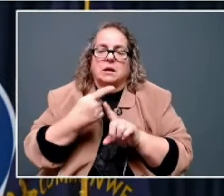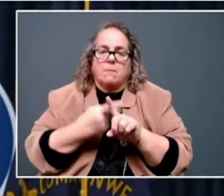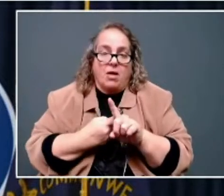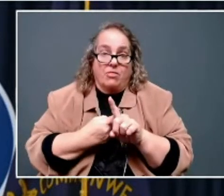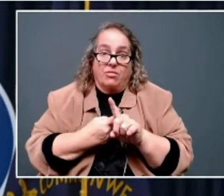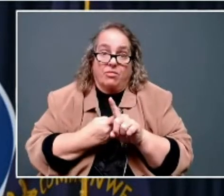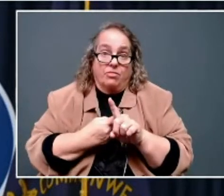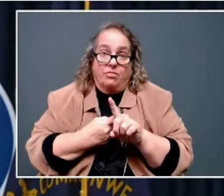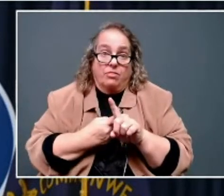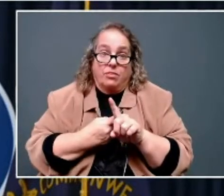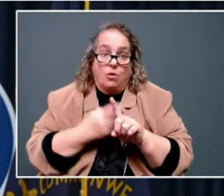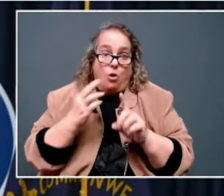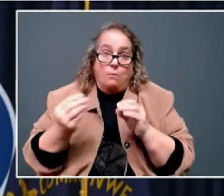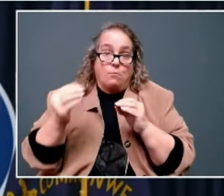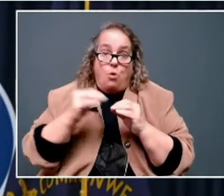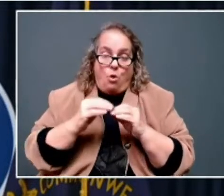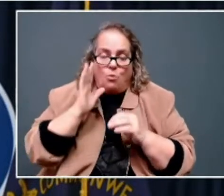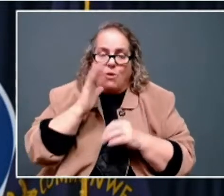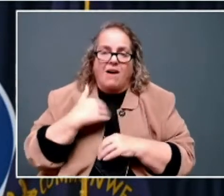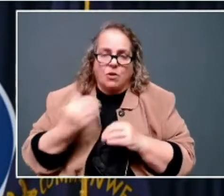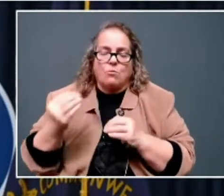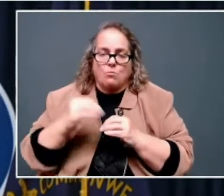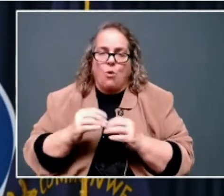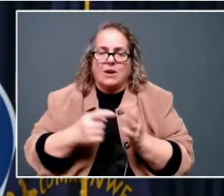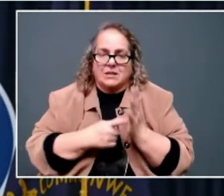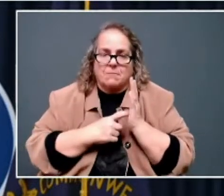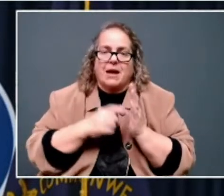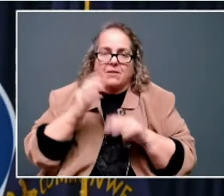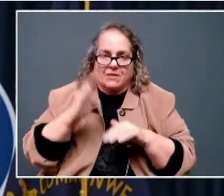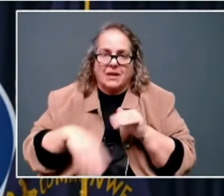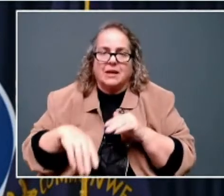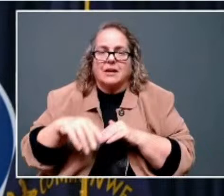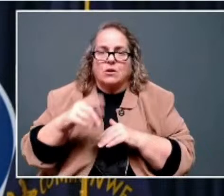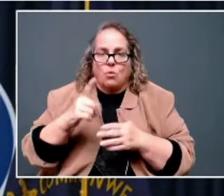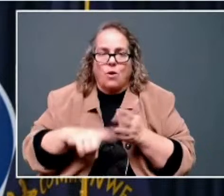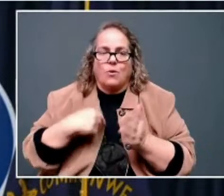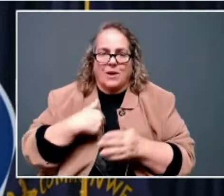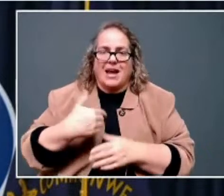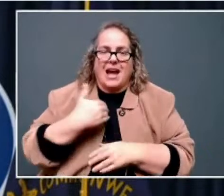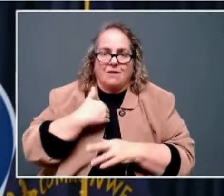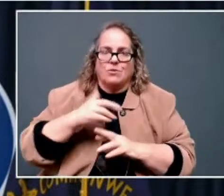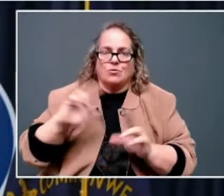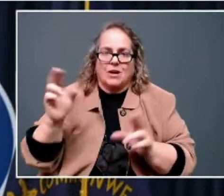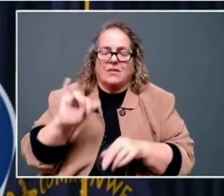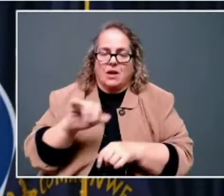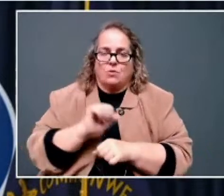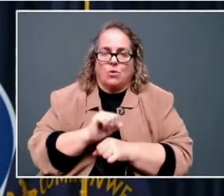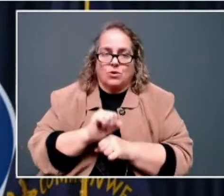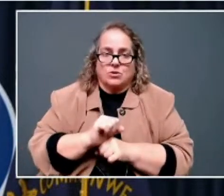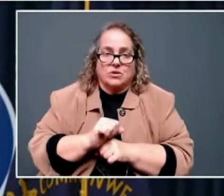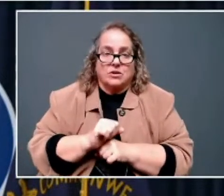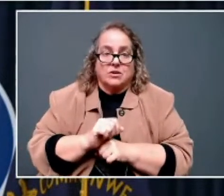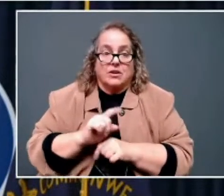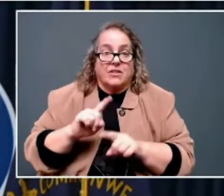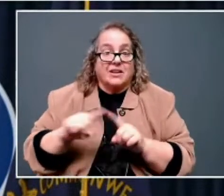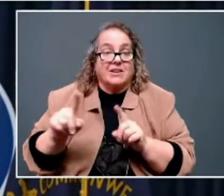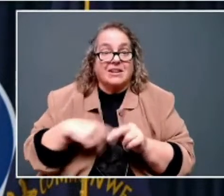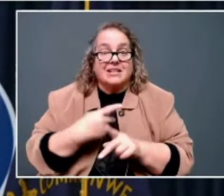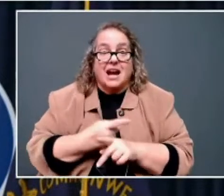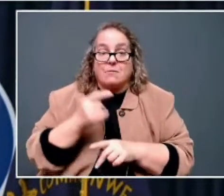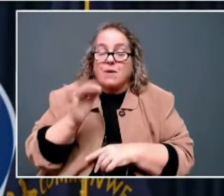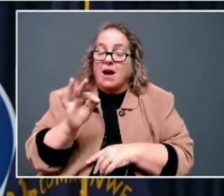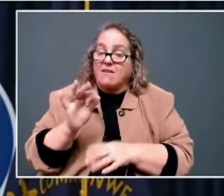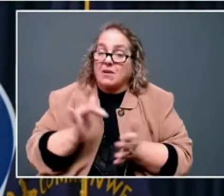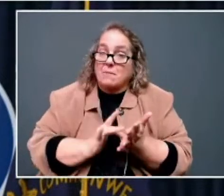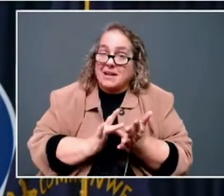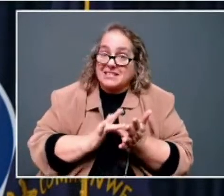we will likely have much more demand than supply of the monoclonals that work. Of the therapeutics that are coming out, still just a tiny amount.